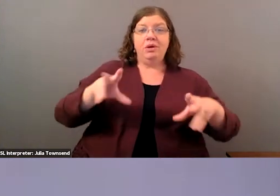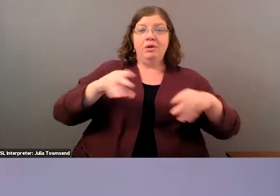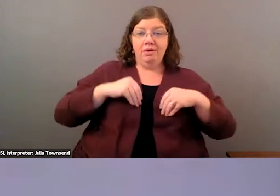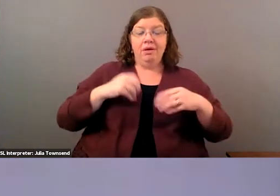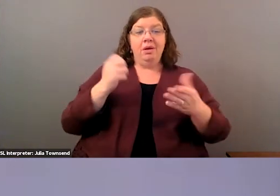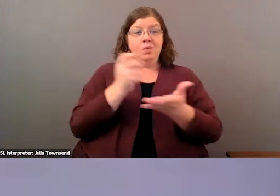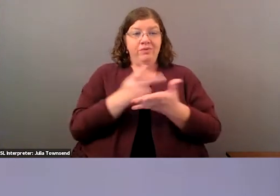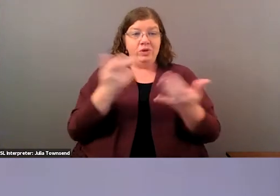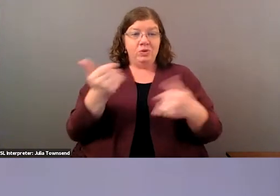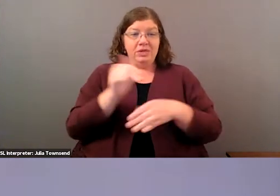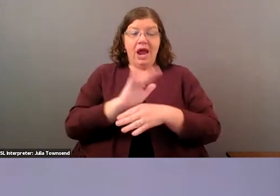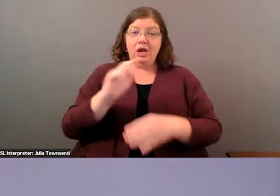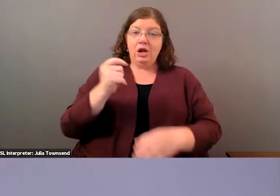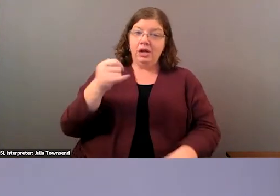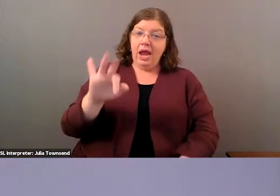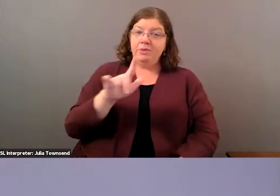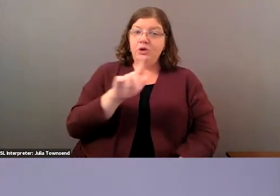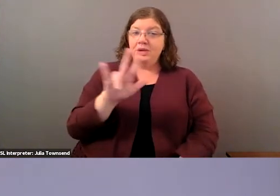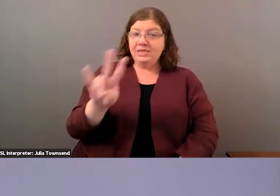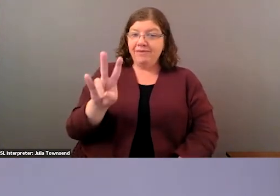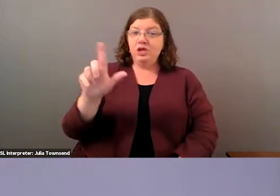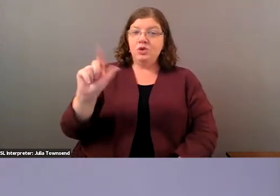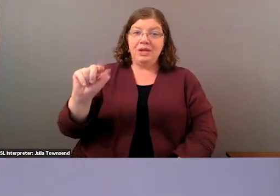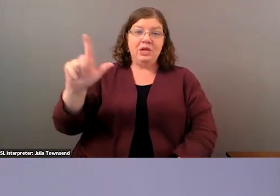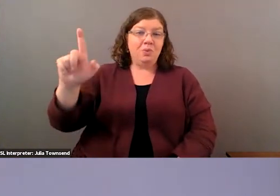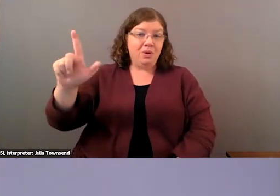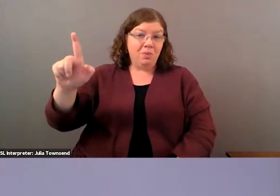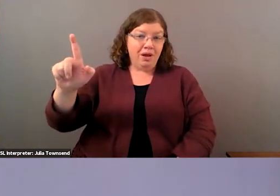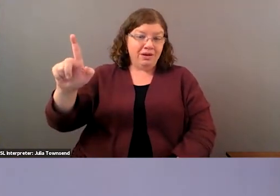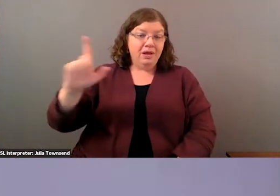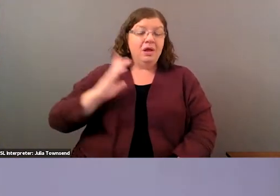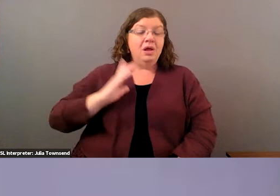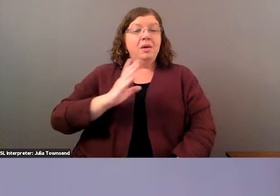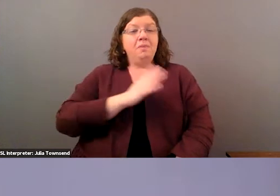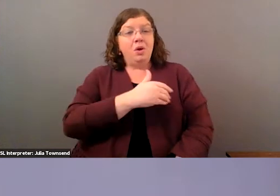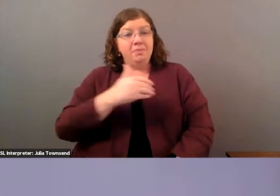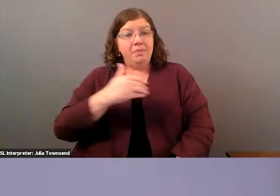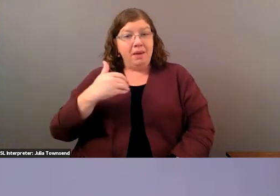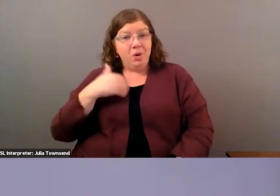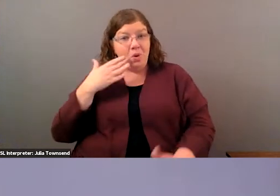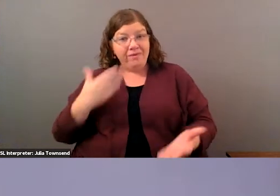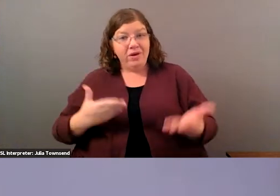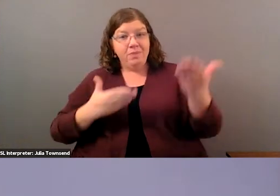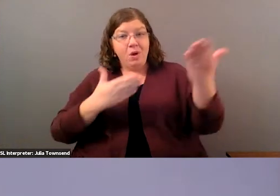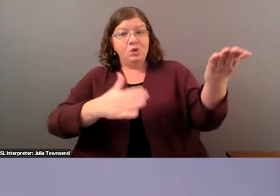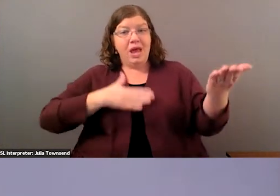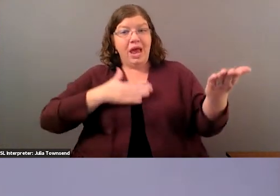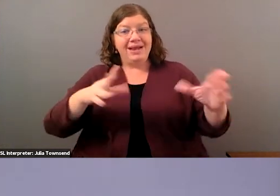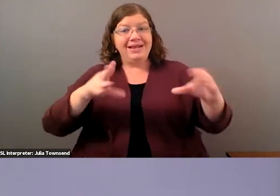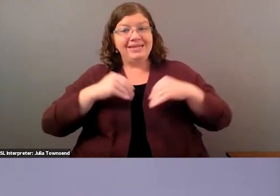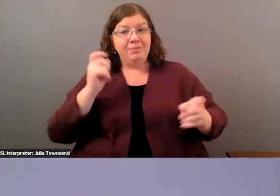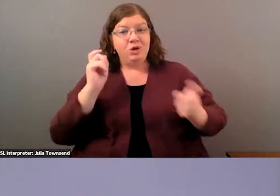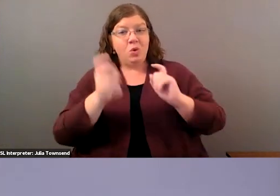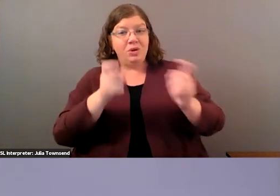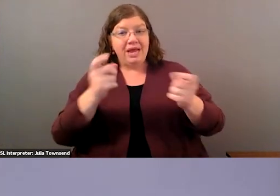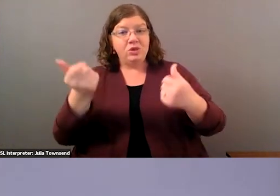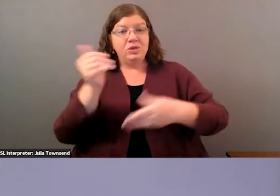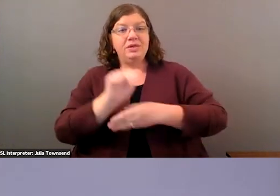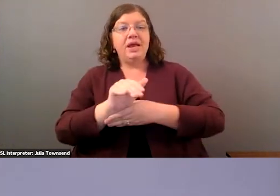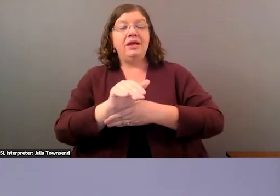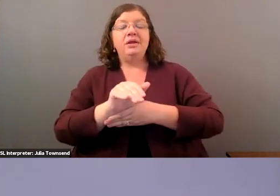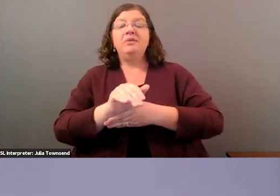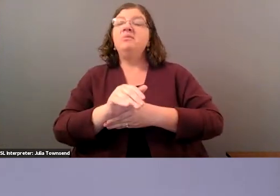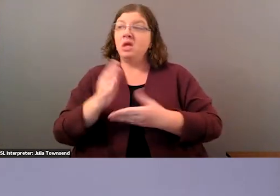27th, 2021. So board members may have a motion to happily accept the donations tonight. Ms. So Camps?